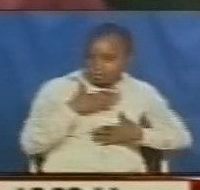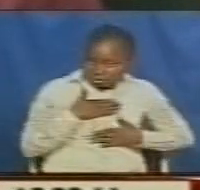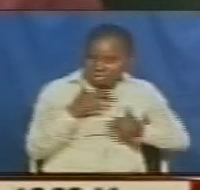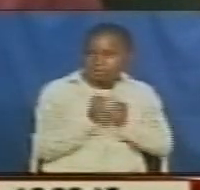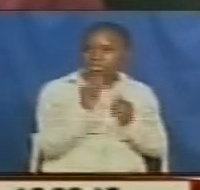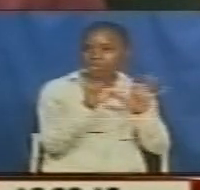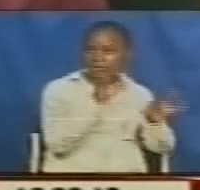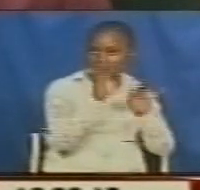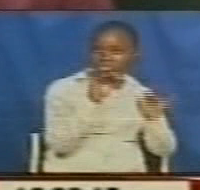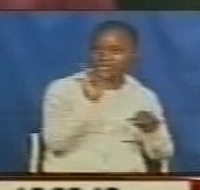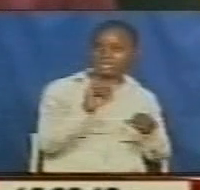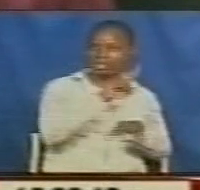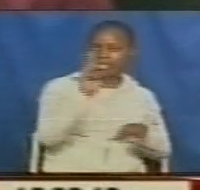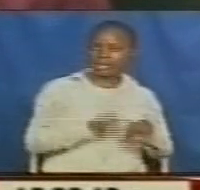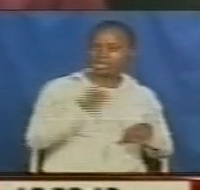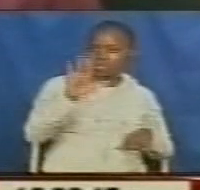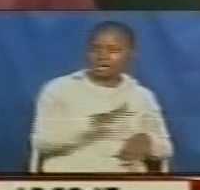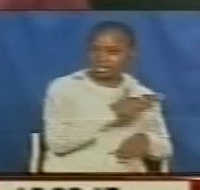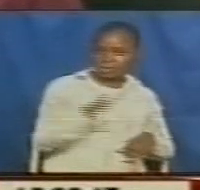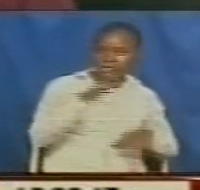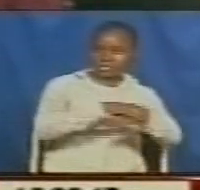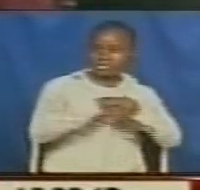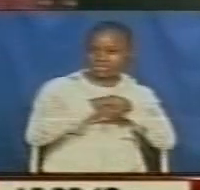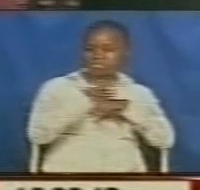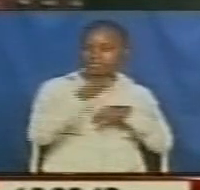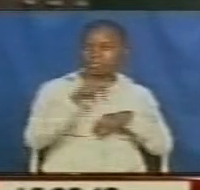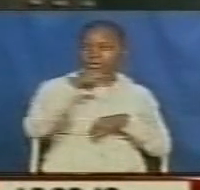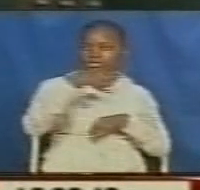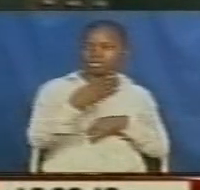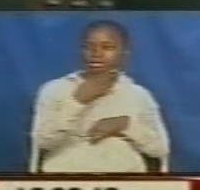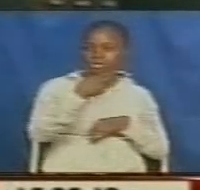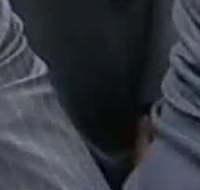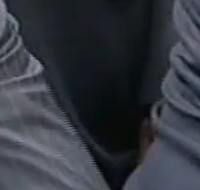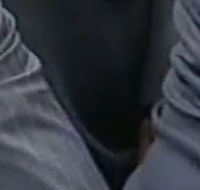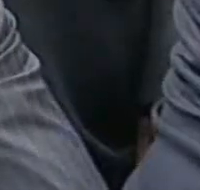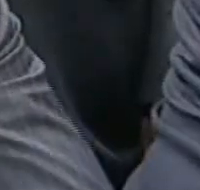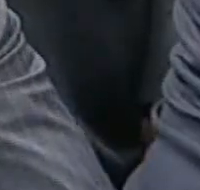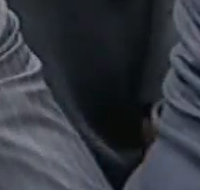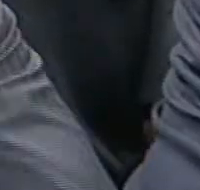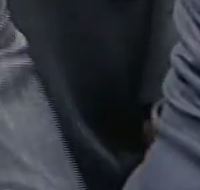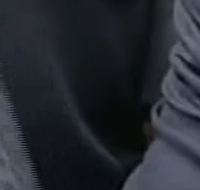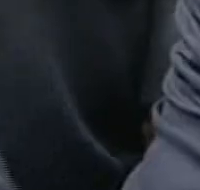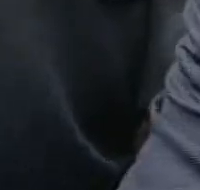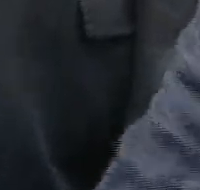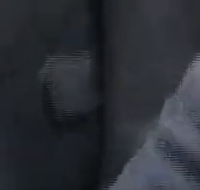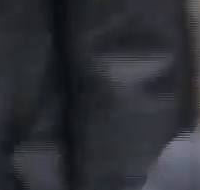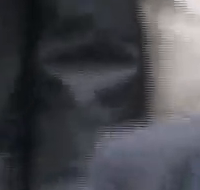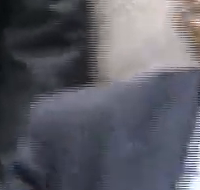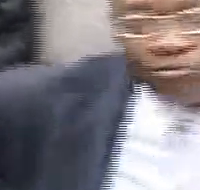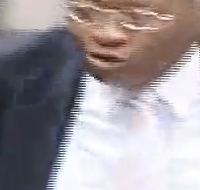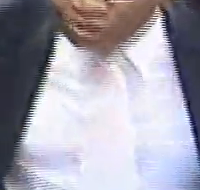that the National Assembly received from His Excellency the President. That is not acceptable.